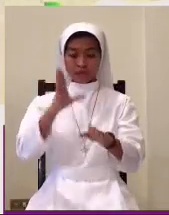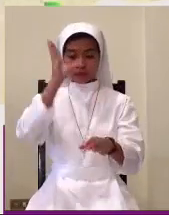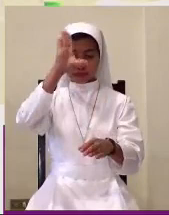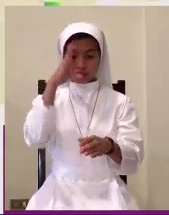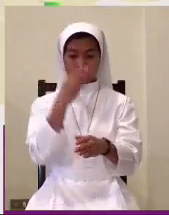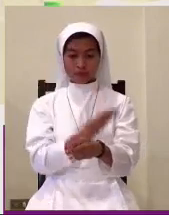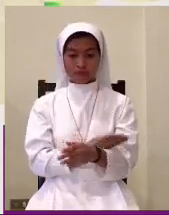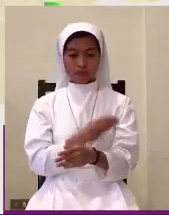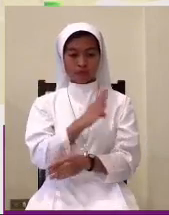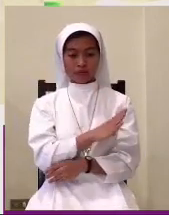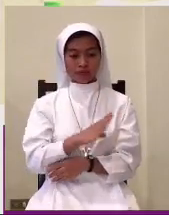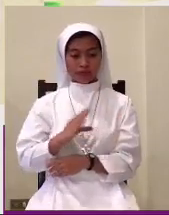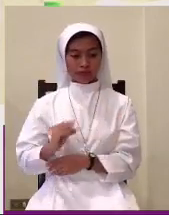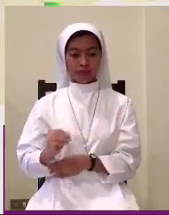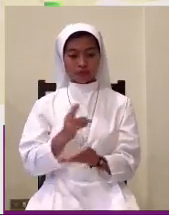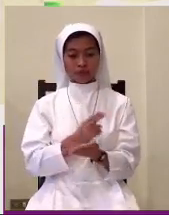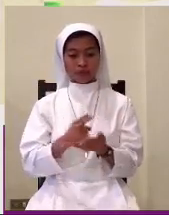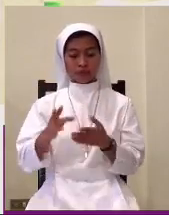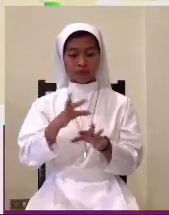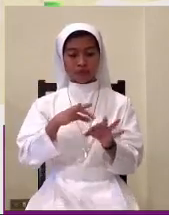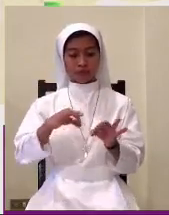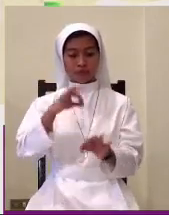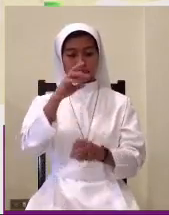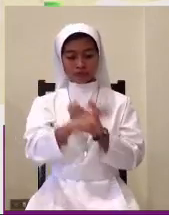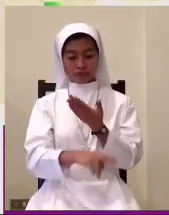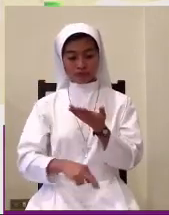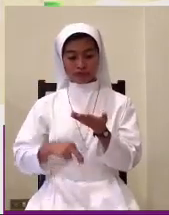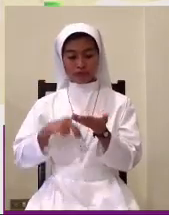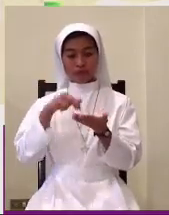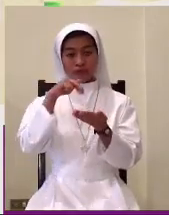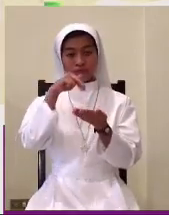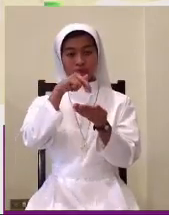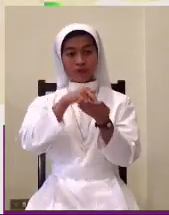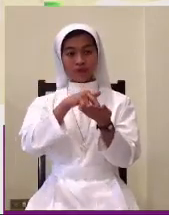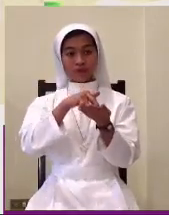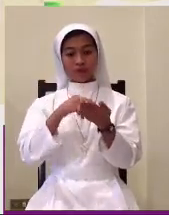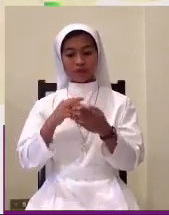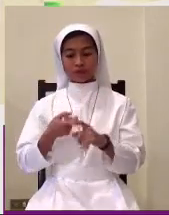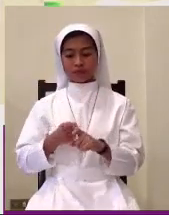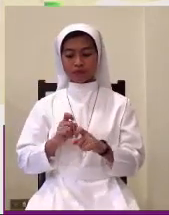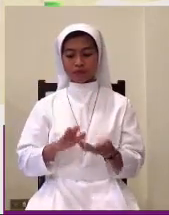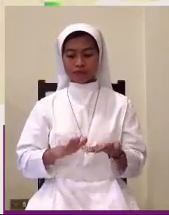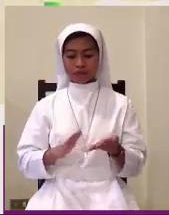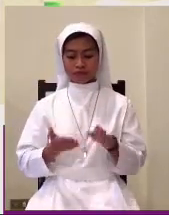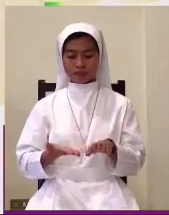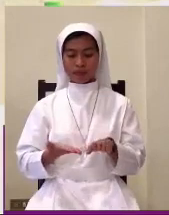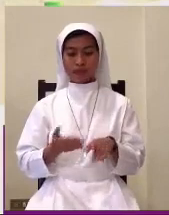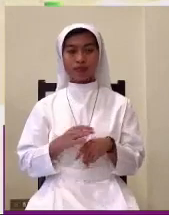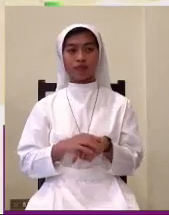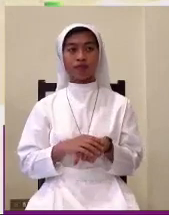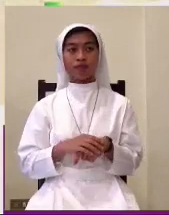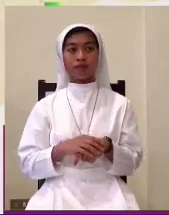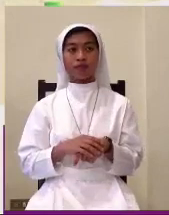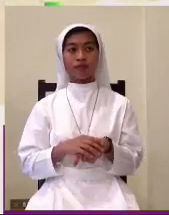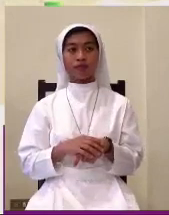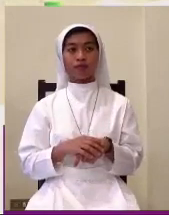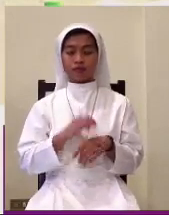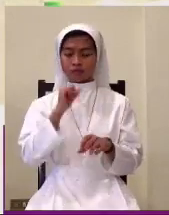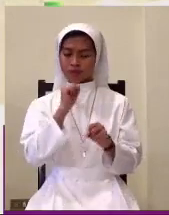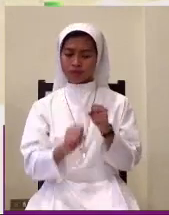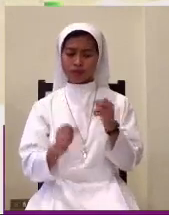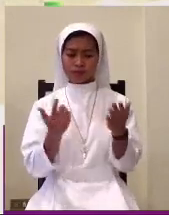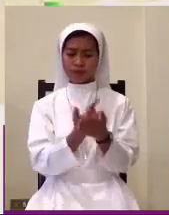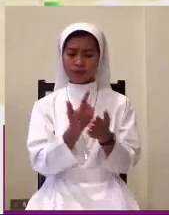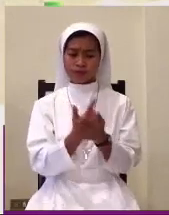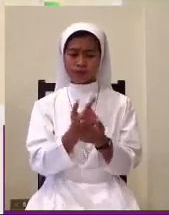that can raise us again in the name of Jesus back to life. Now, what is the lesson of this gospel for